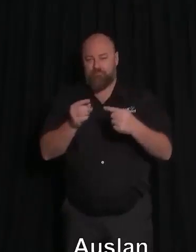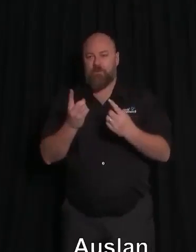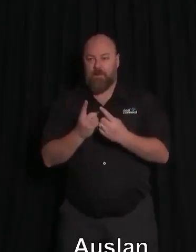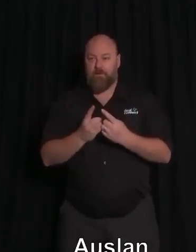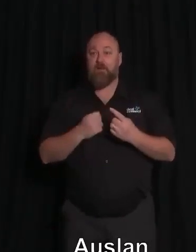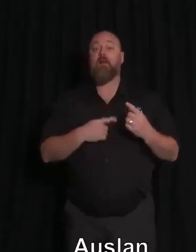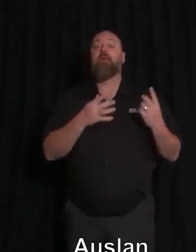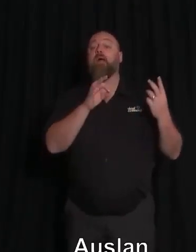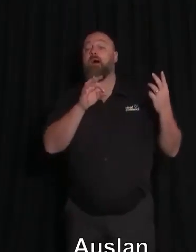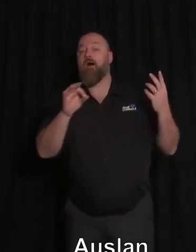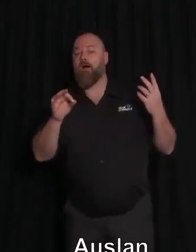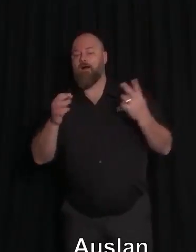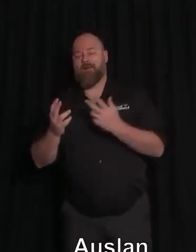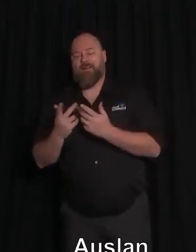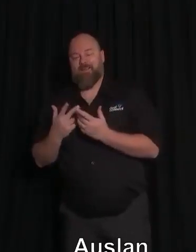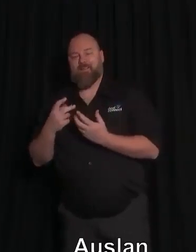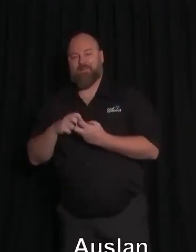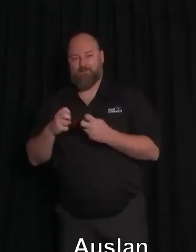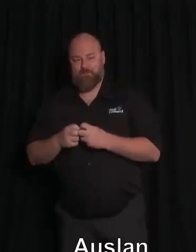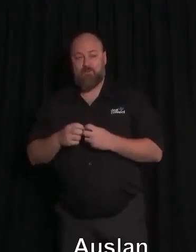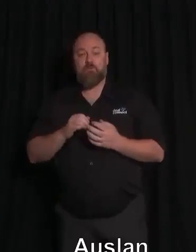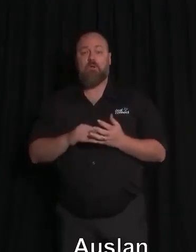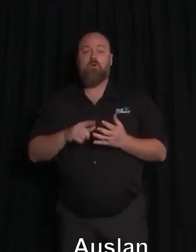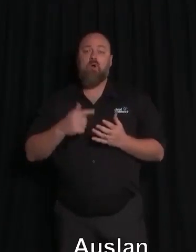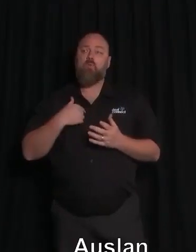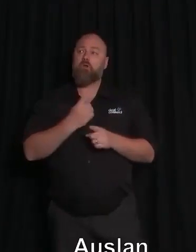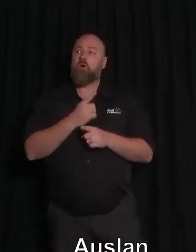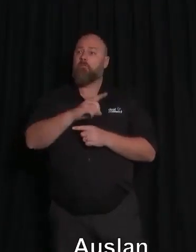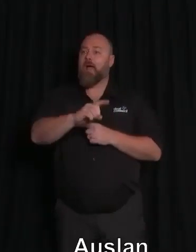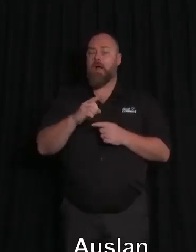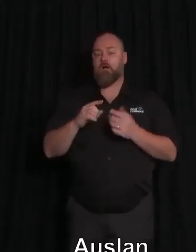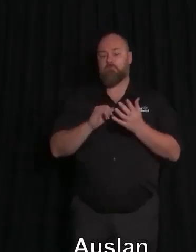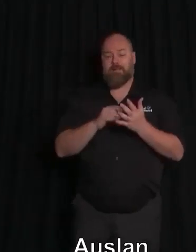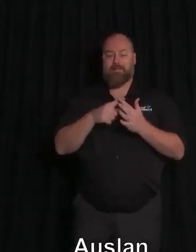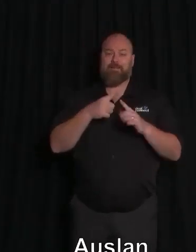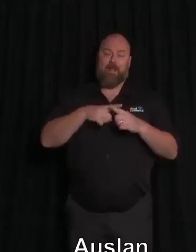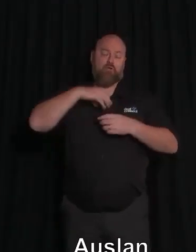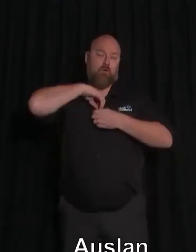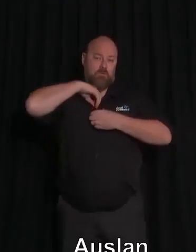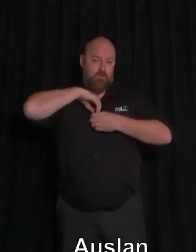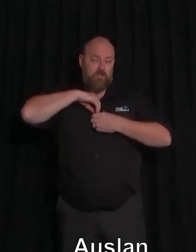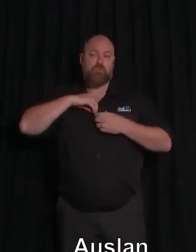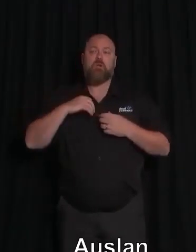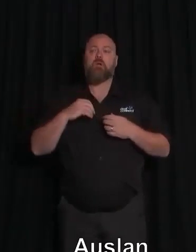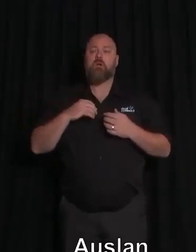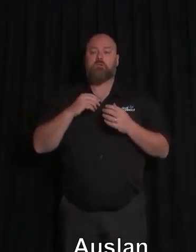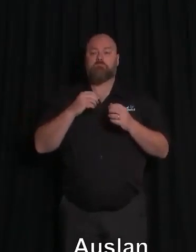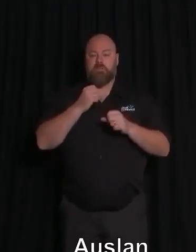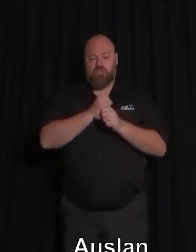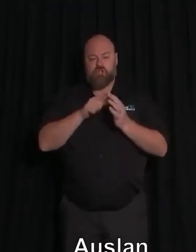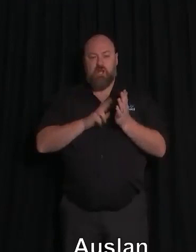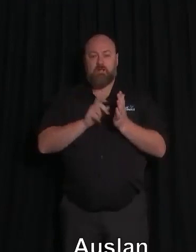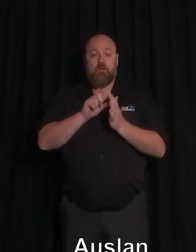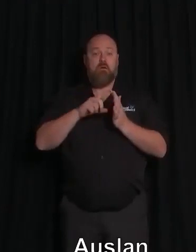gap, and then other issues come. So when it comes to sexual orientation, gender identity, gender expression, sex characteristics,